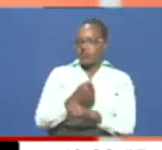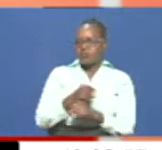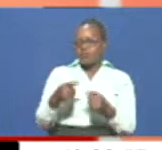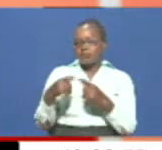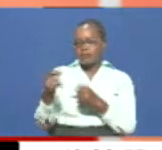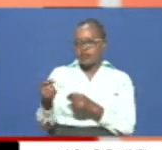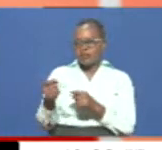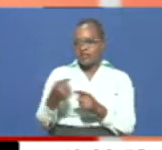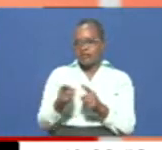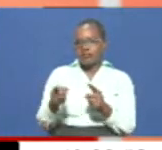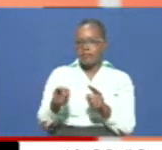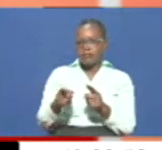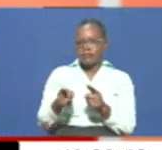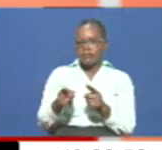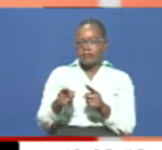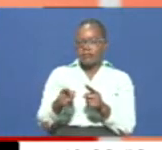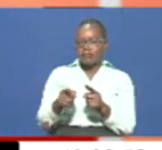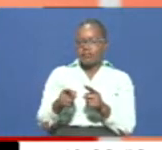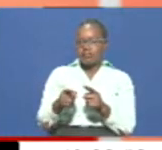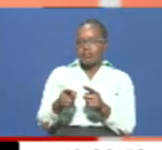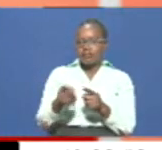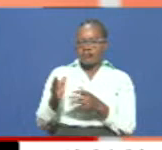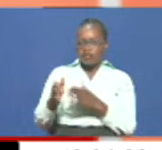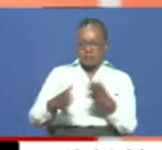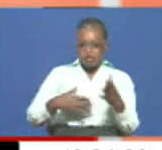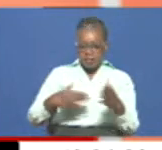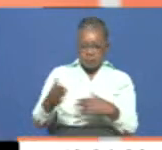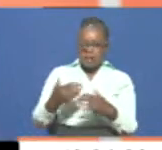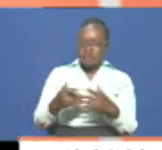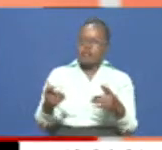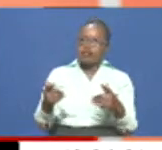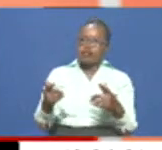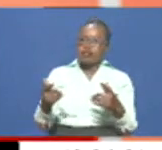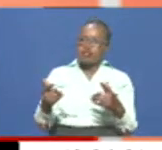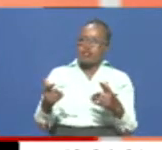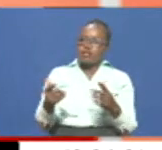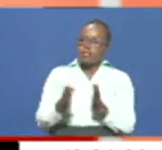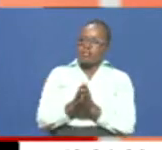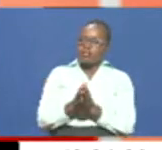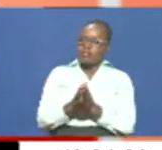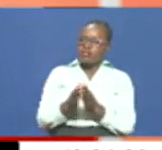But we are seeing very good signs, and we believe by 9th, almost